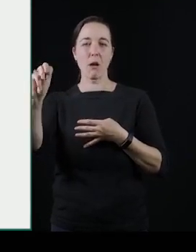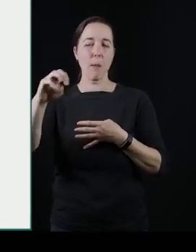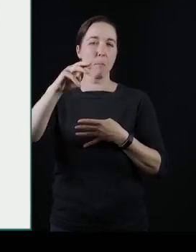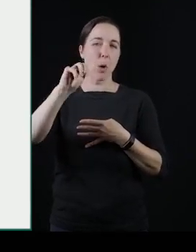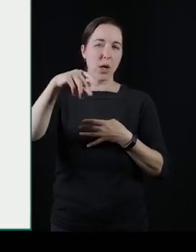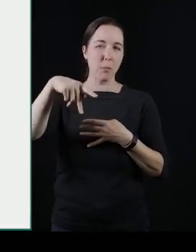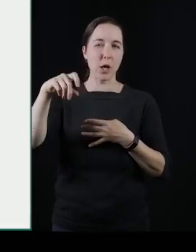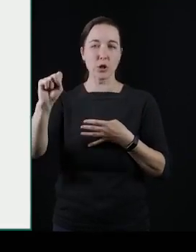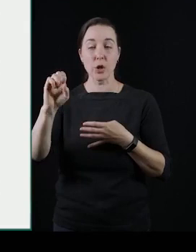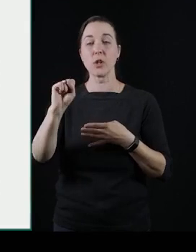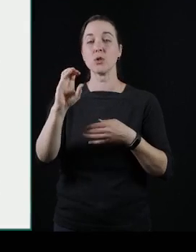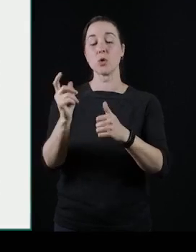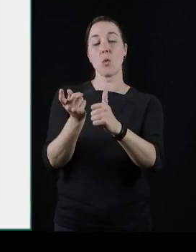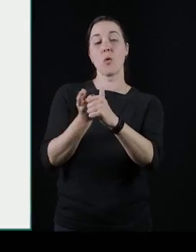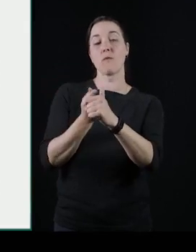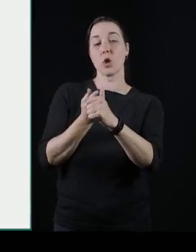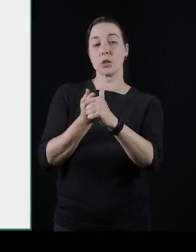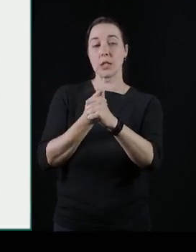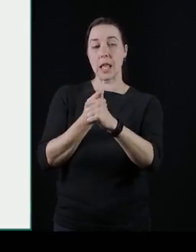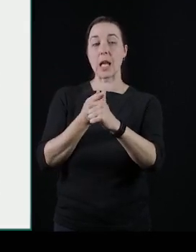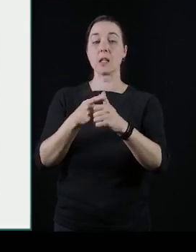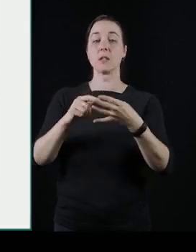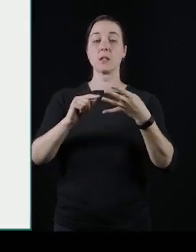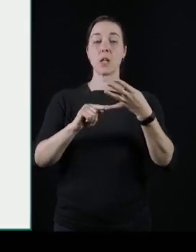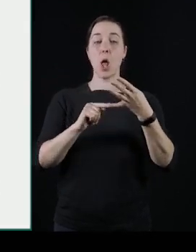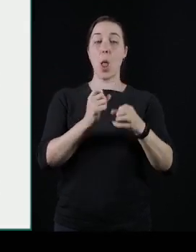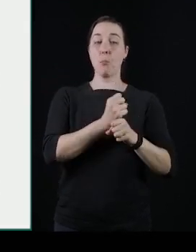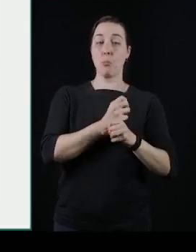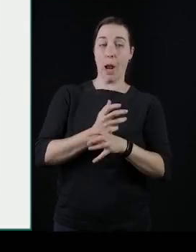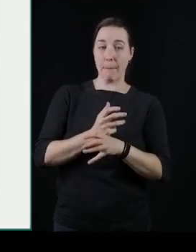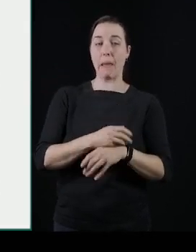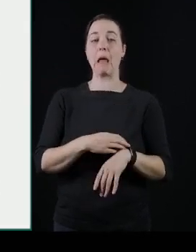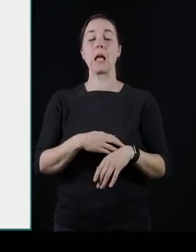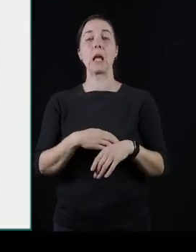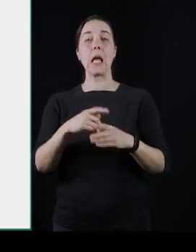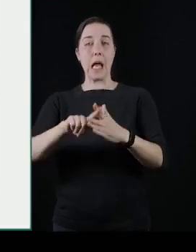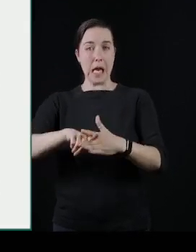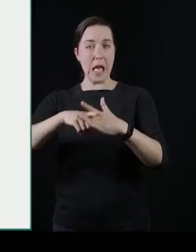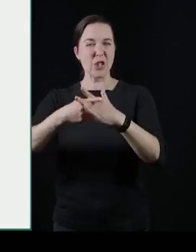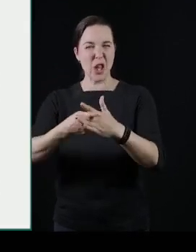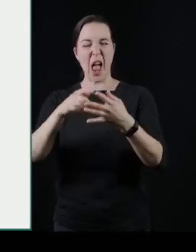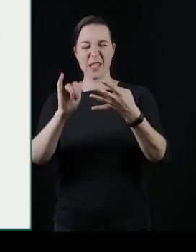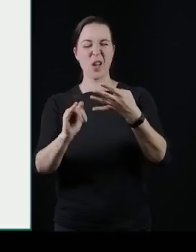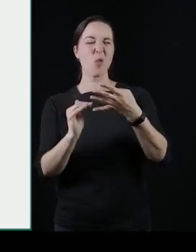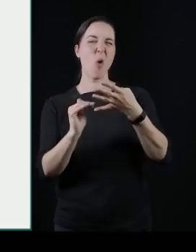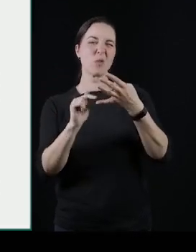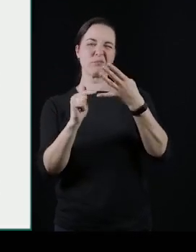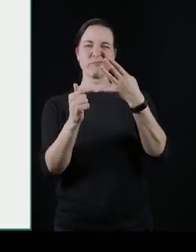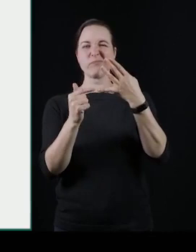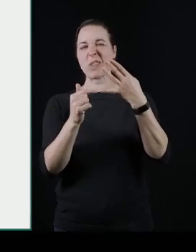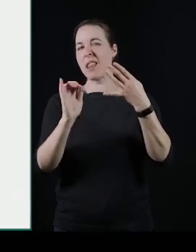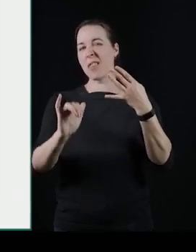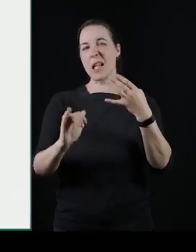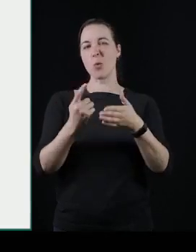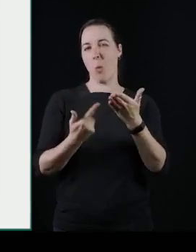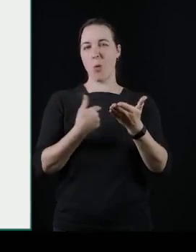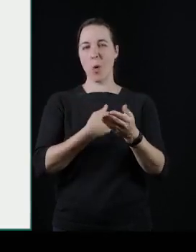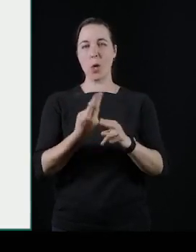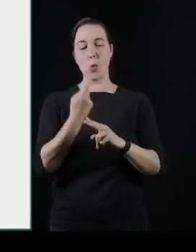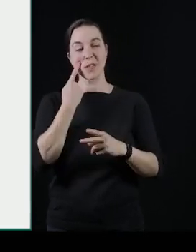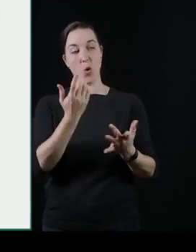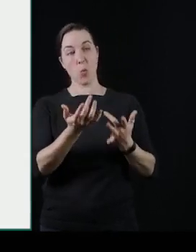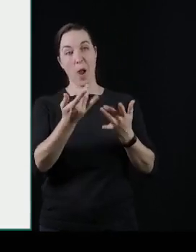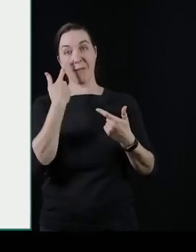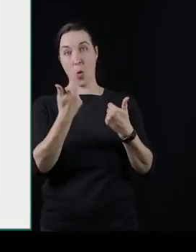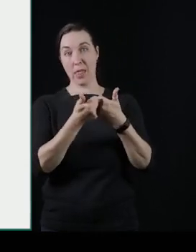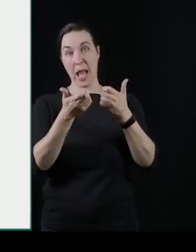server service. So first states, propping and initializing, are initial states that we use to wait